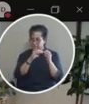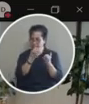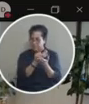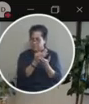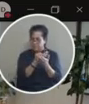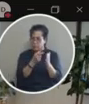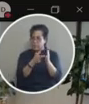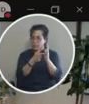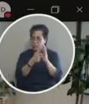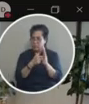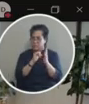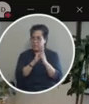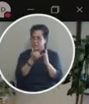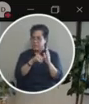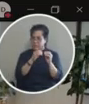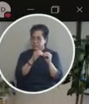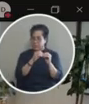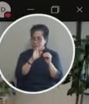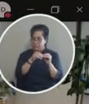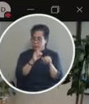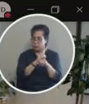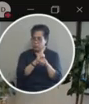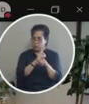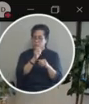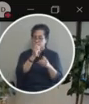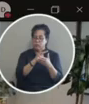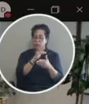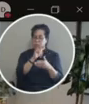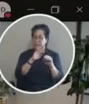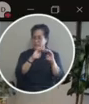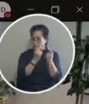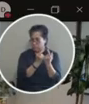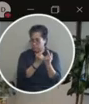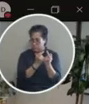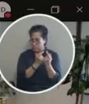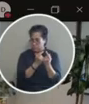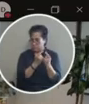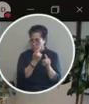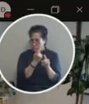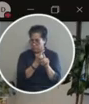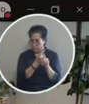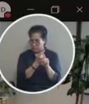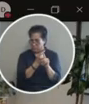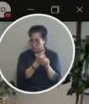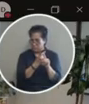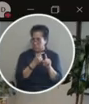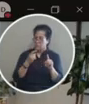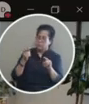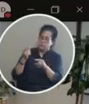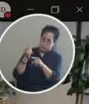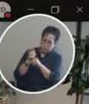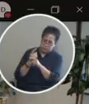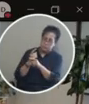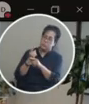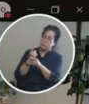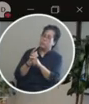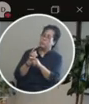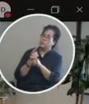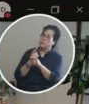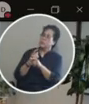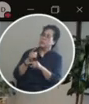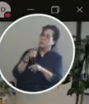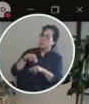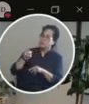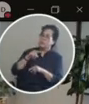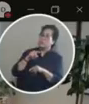requires that any funds that were going to be used would be approved by city council, correct? Yes. That is correct. What you all adopted